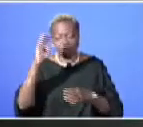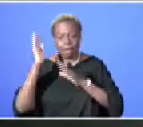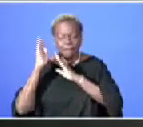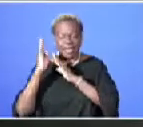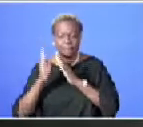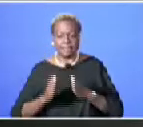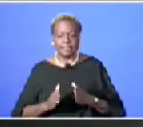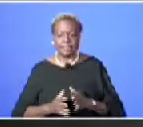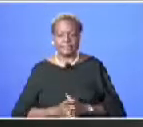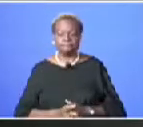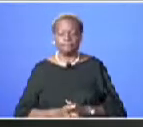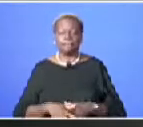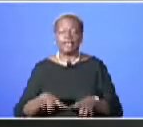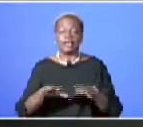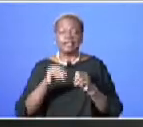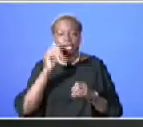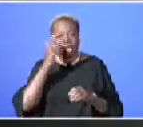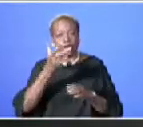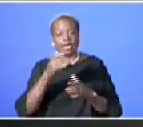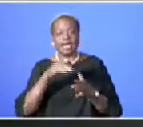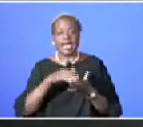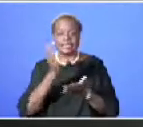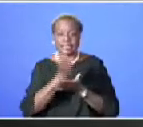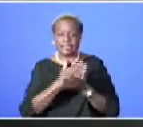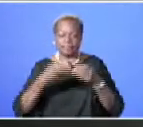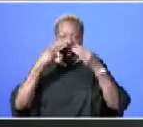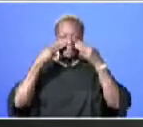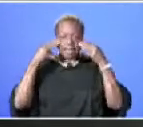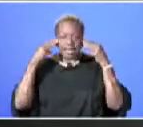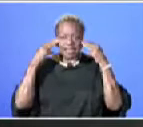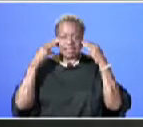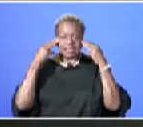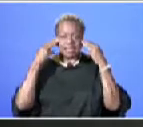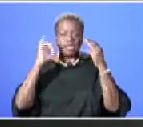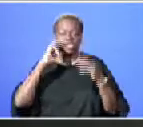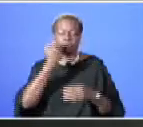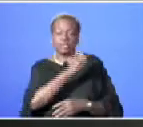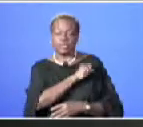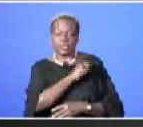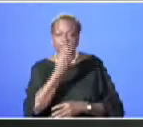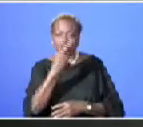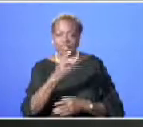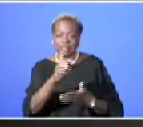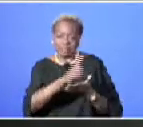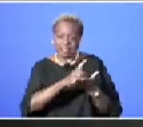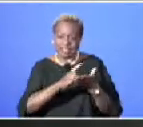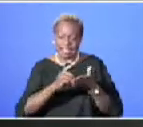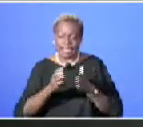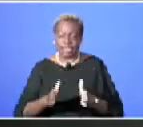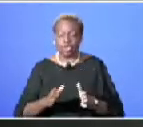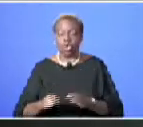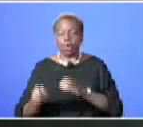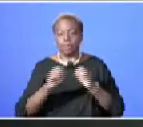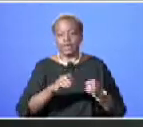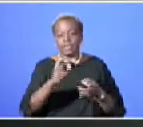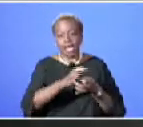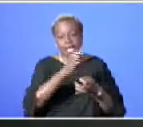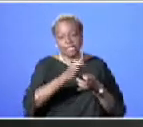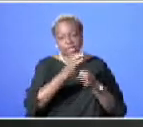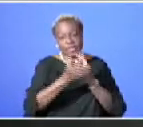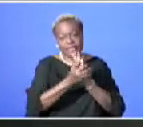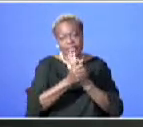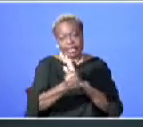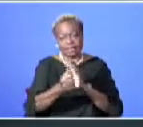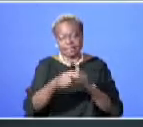Well, let's take a look at some of these masks. Our Jiminita Swain met some local mask designers who are putting their sewing skills to the